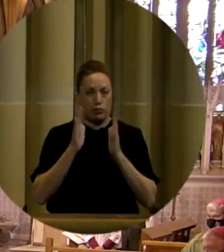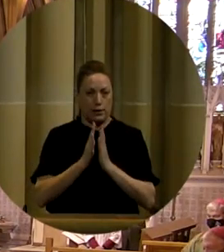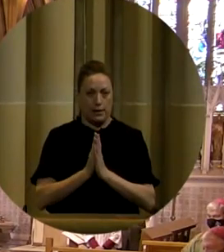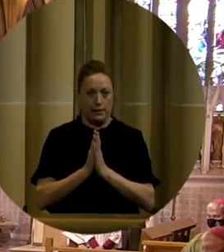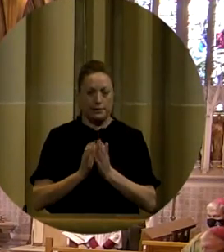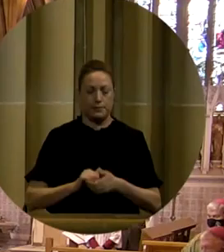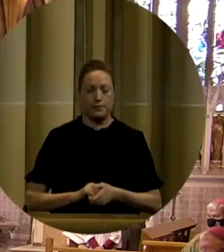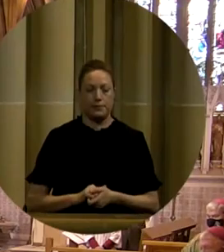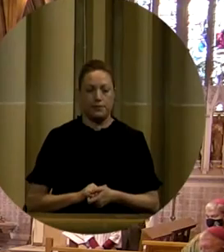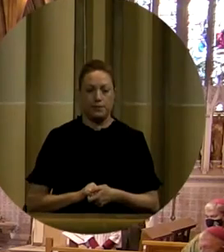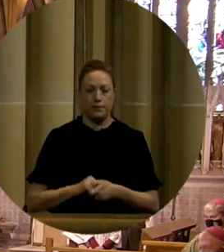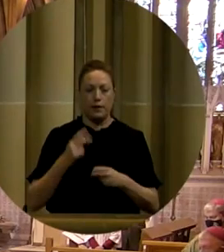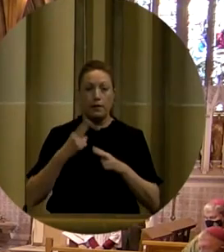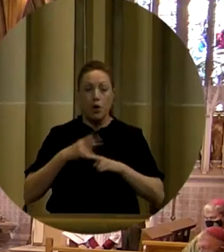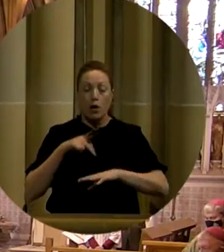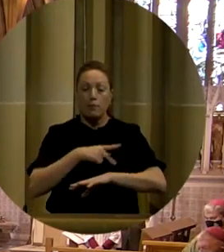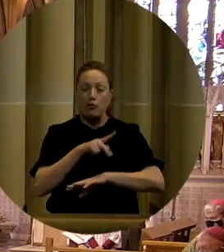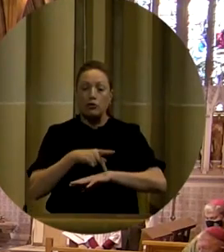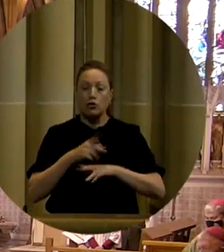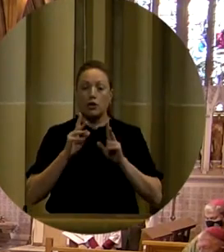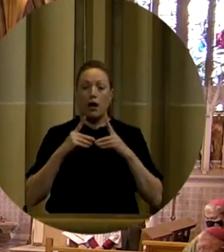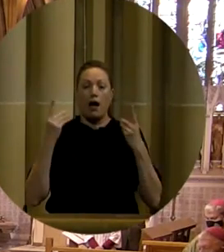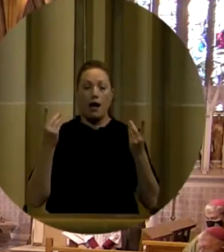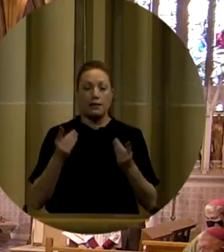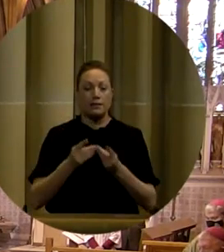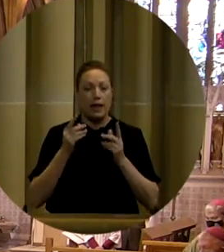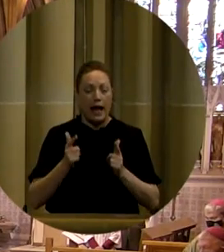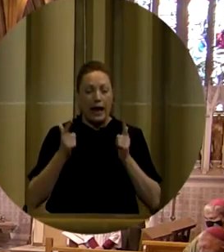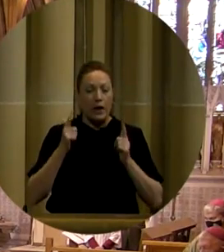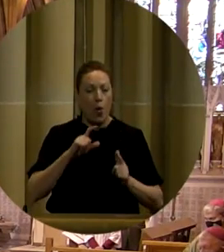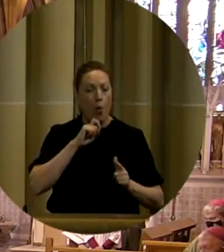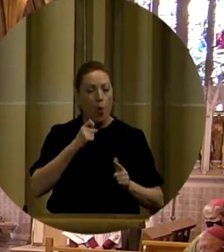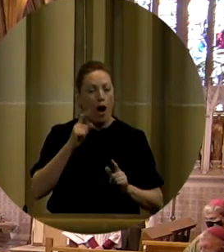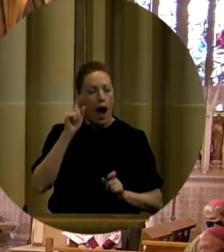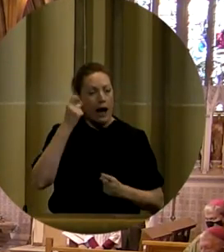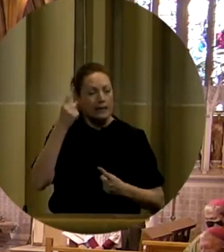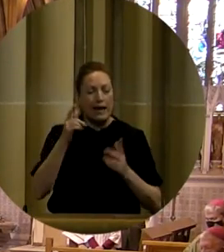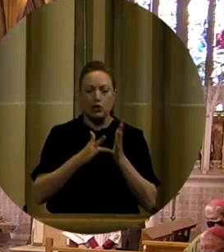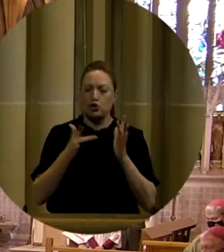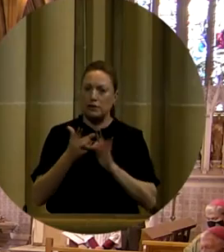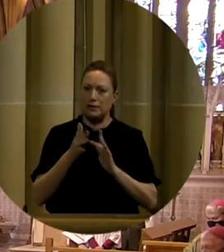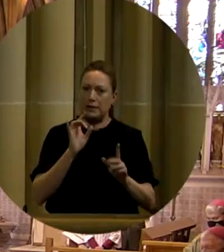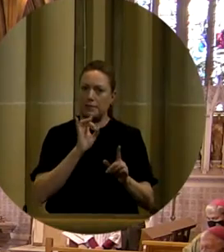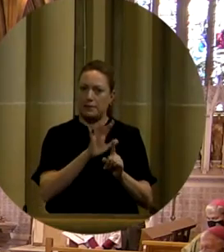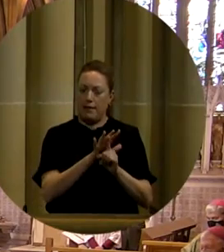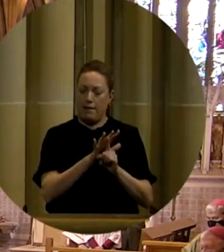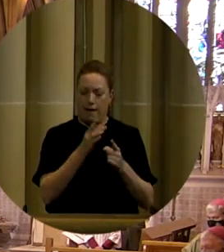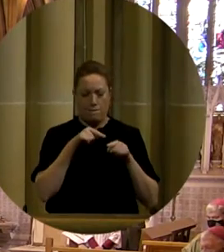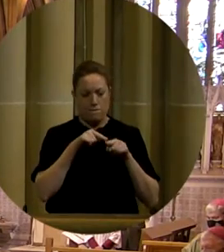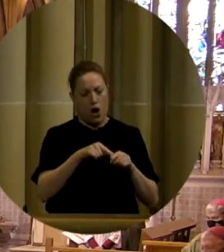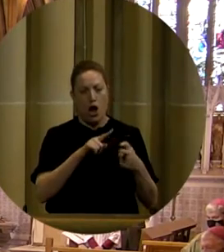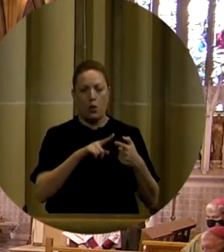For parish and diocesan leaders, that following the example of Jesus himself, they might serve in a spirit of humility